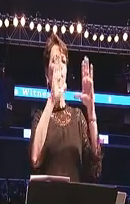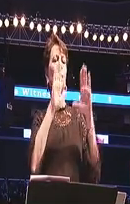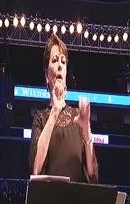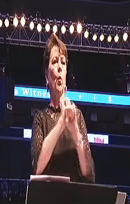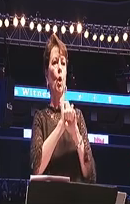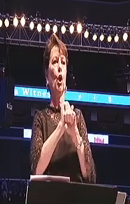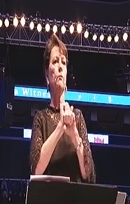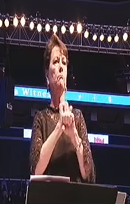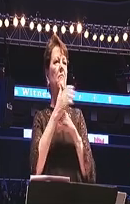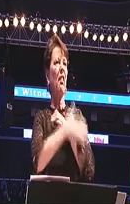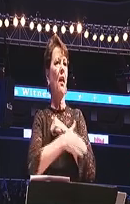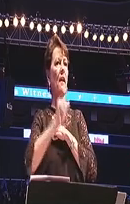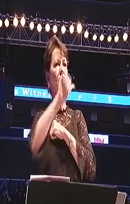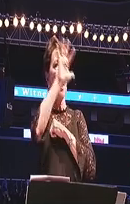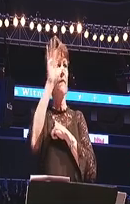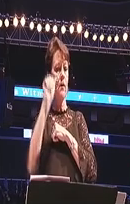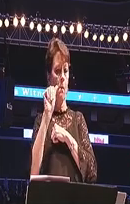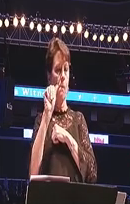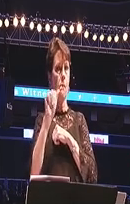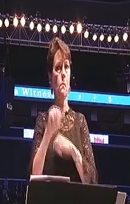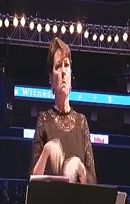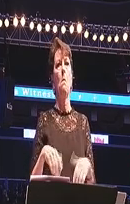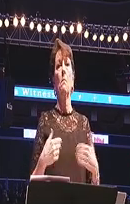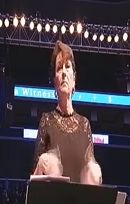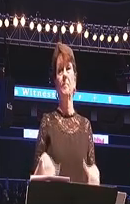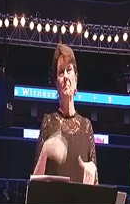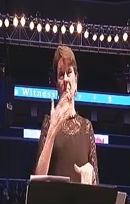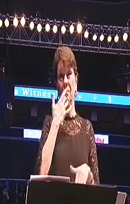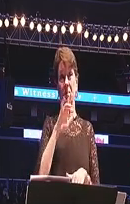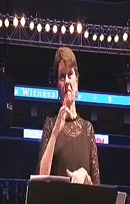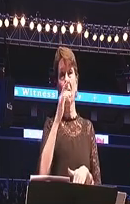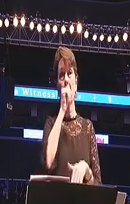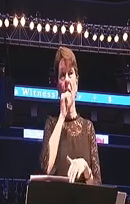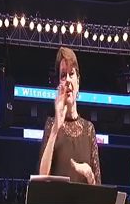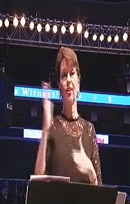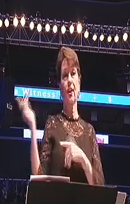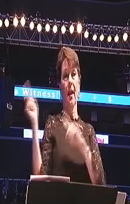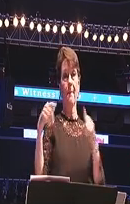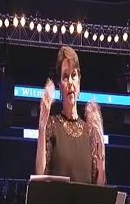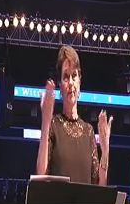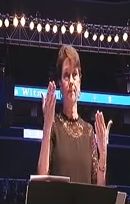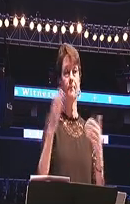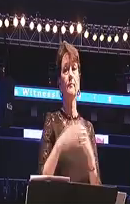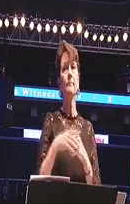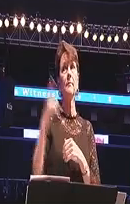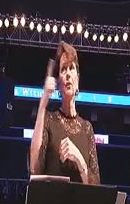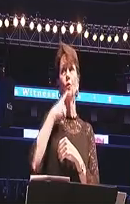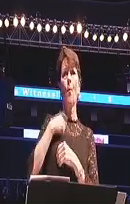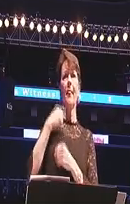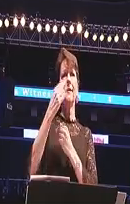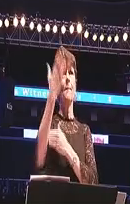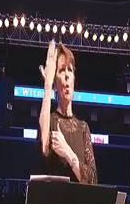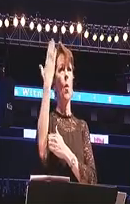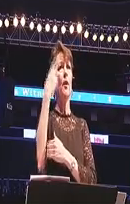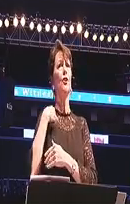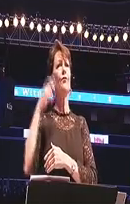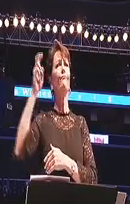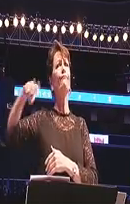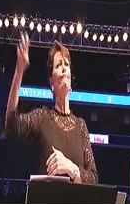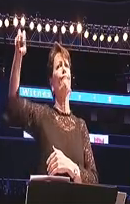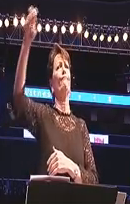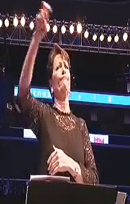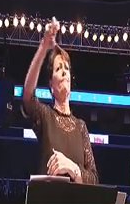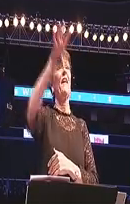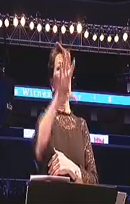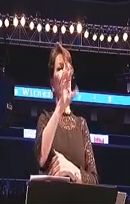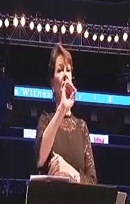Africa. We are blessed to have her with us. You know, she just told me this morning, she has been in 50